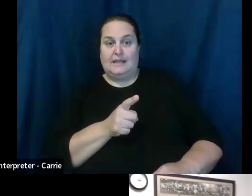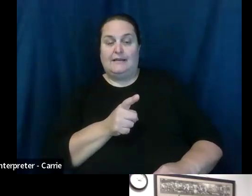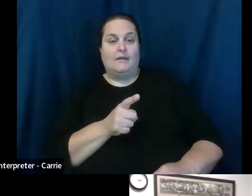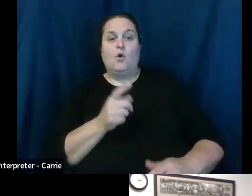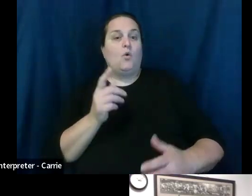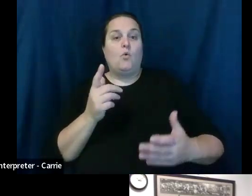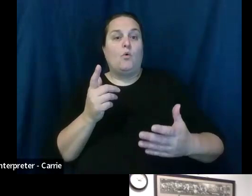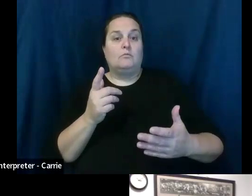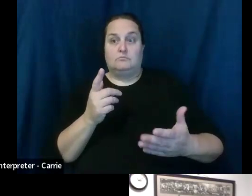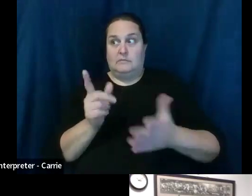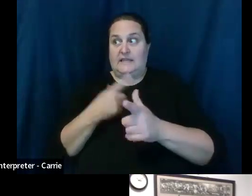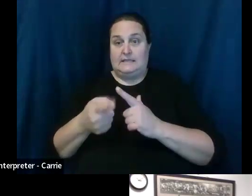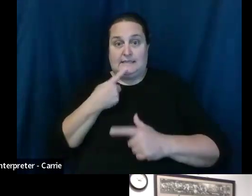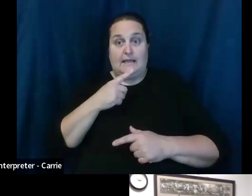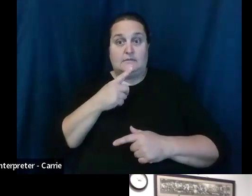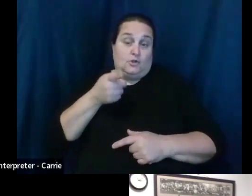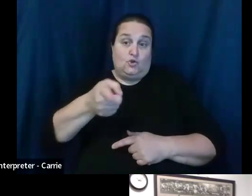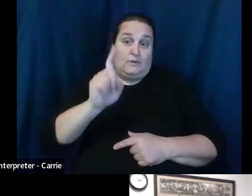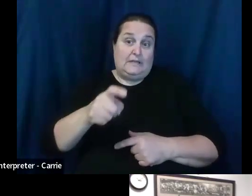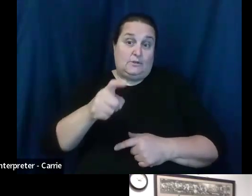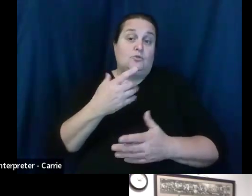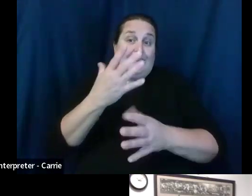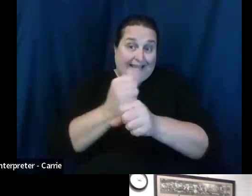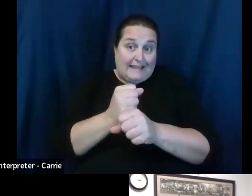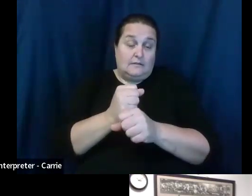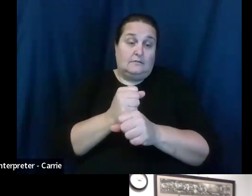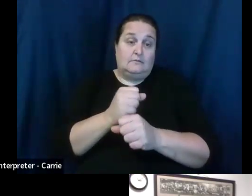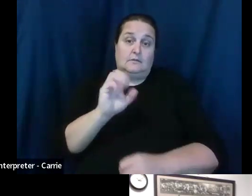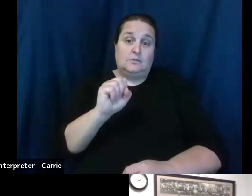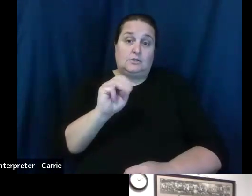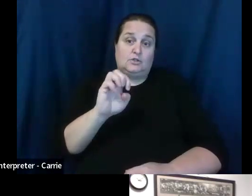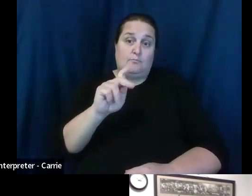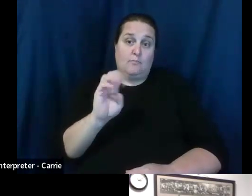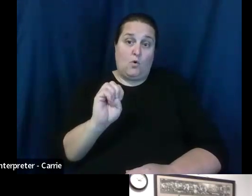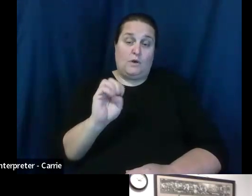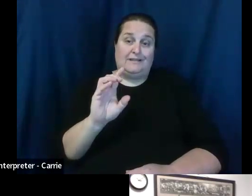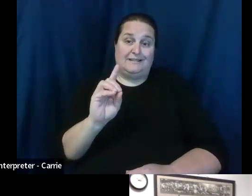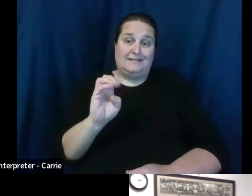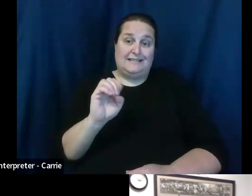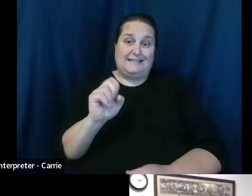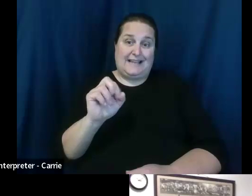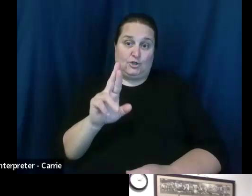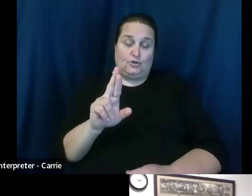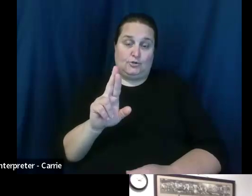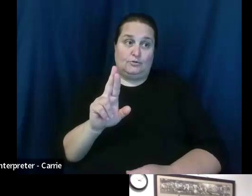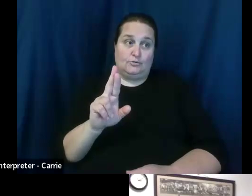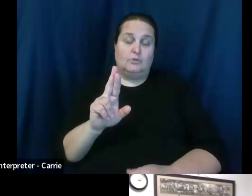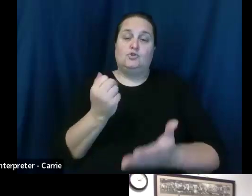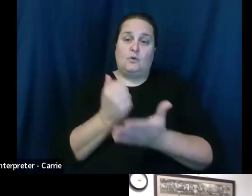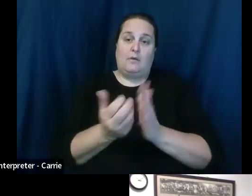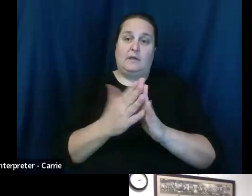is get a smoke detector on all floors and in bedrooms. So they're direct things that you can do to help yourself